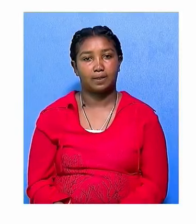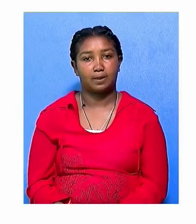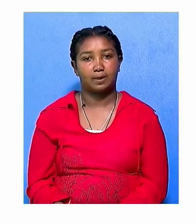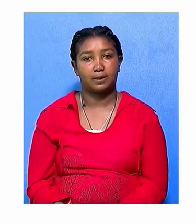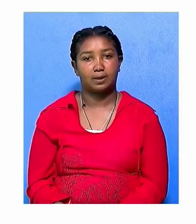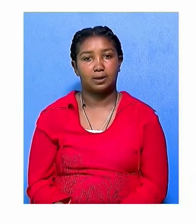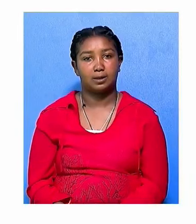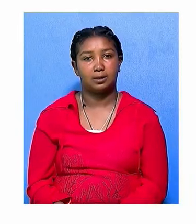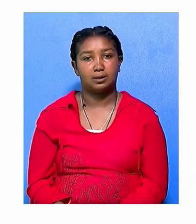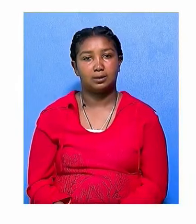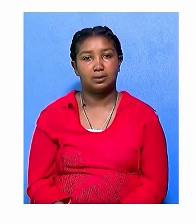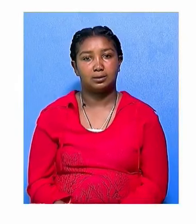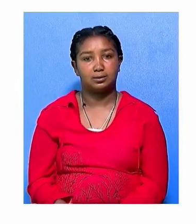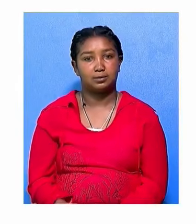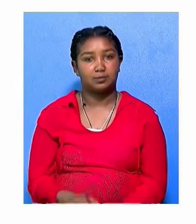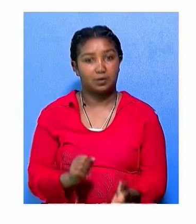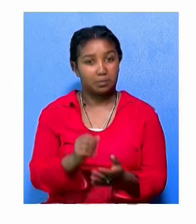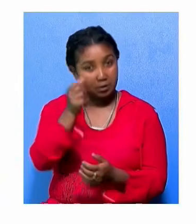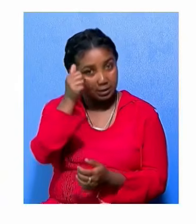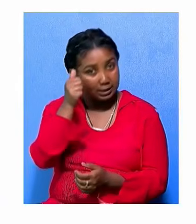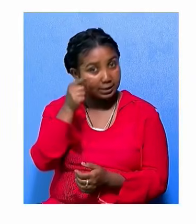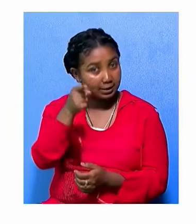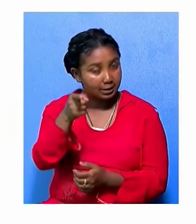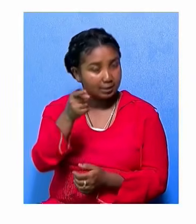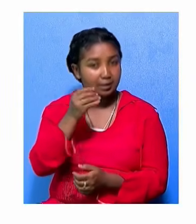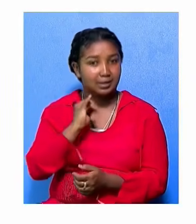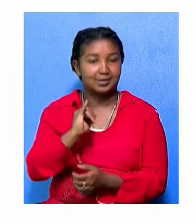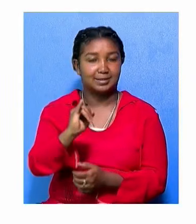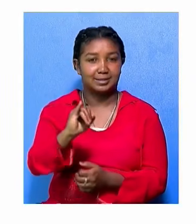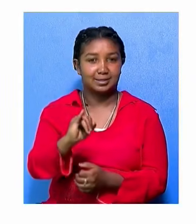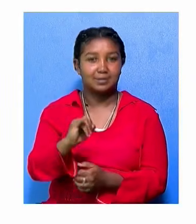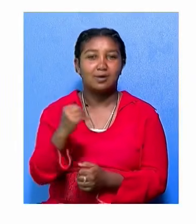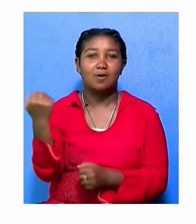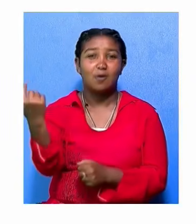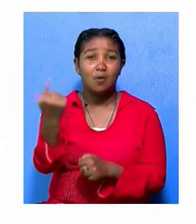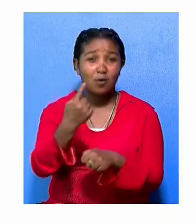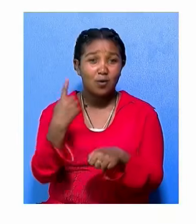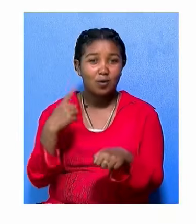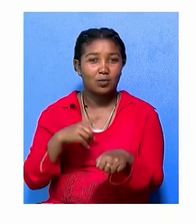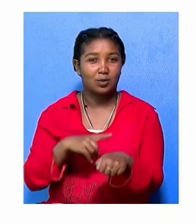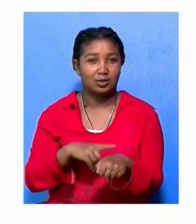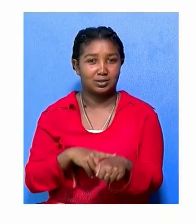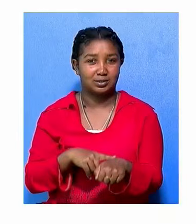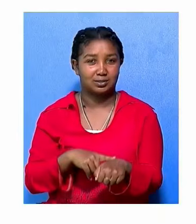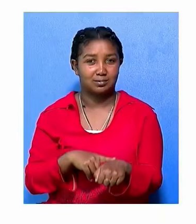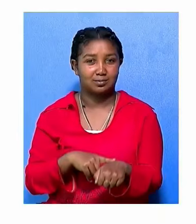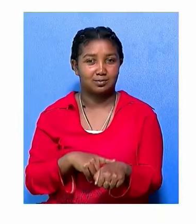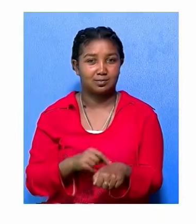he is always